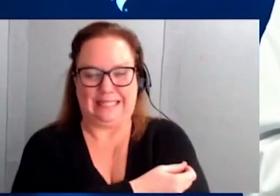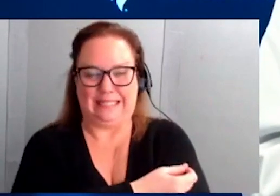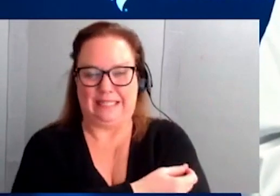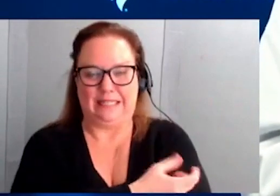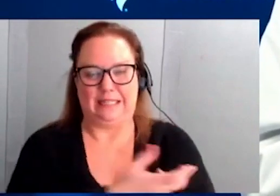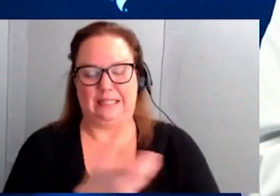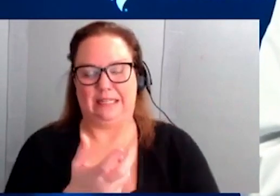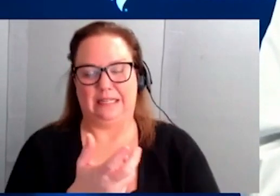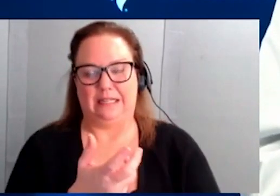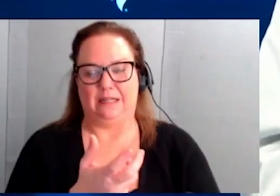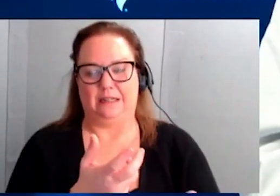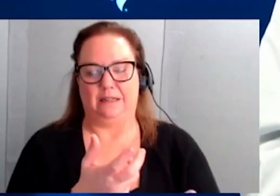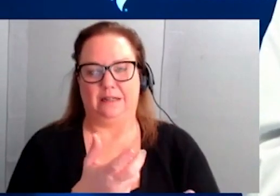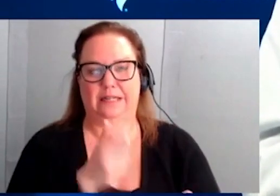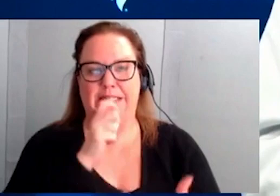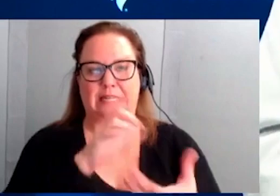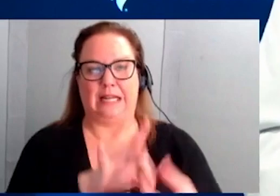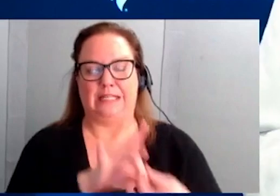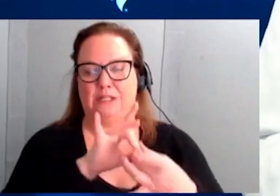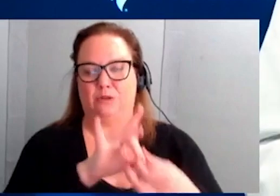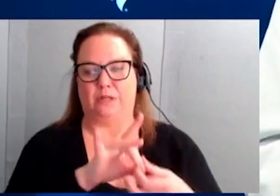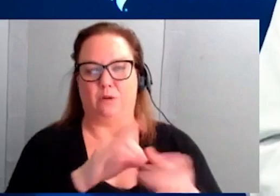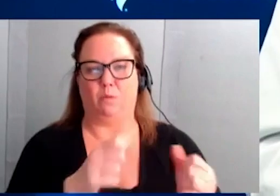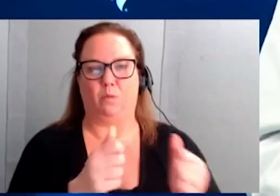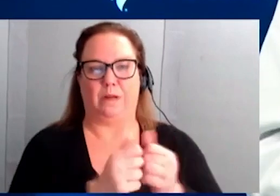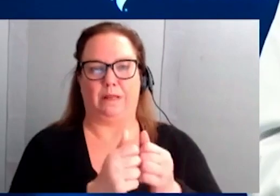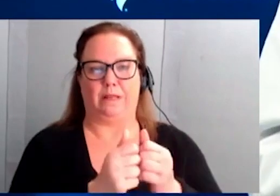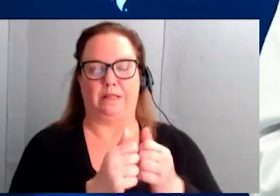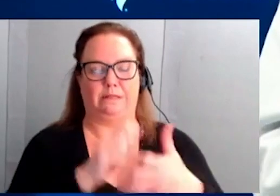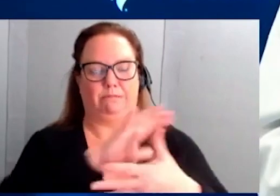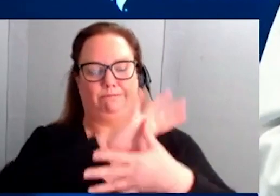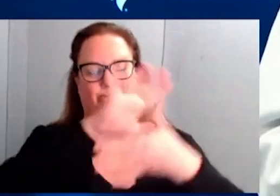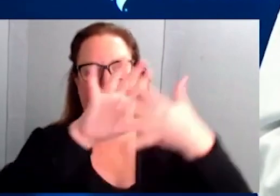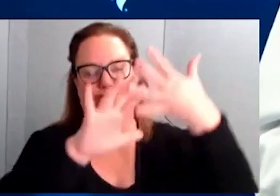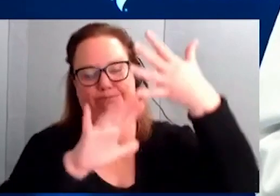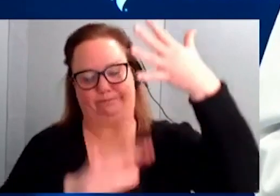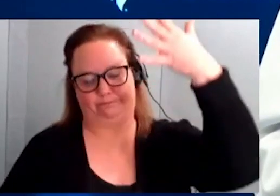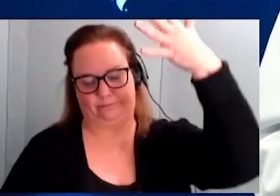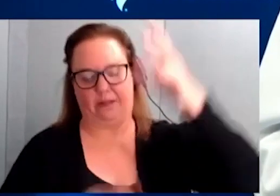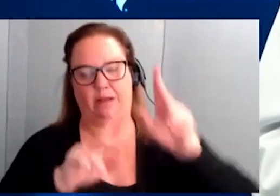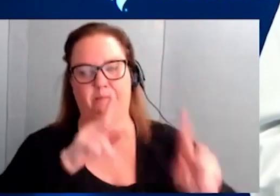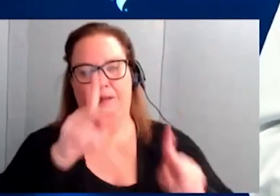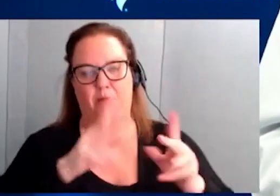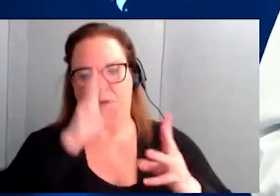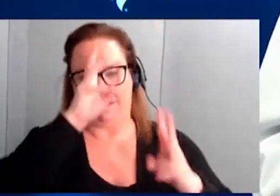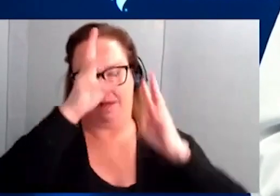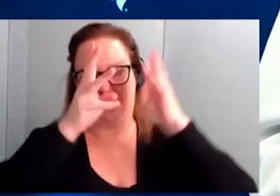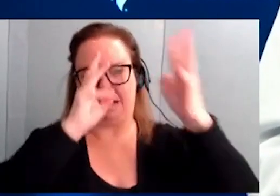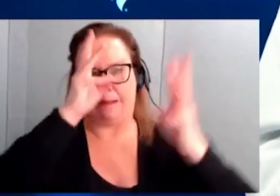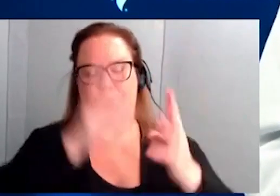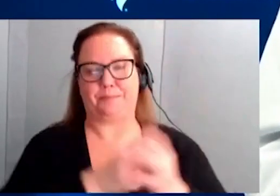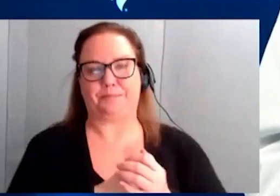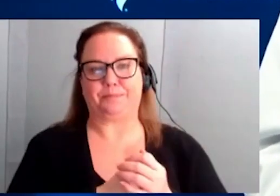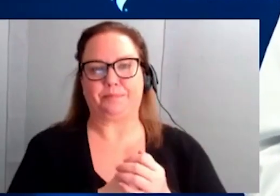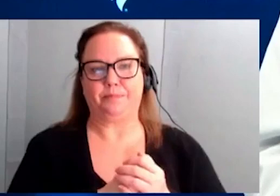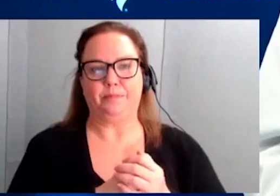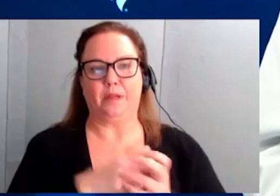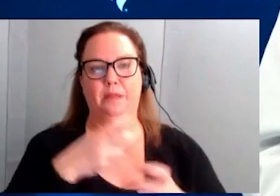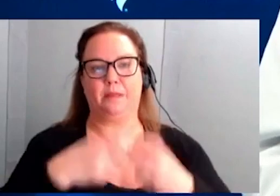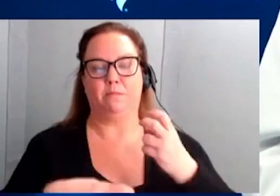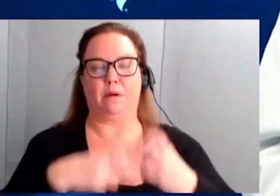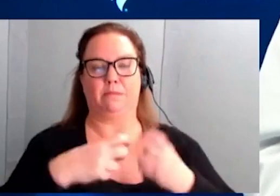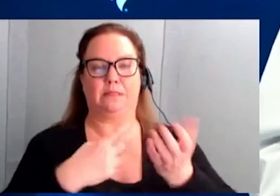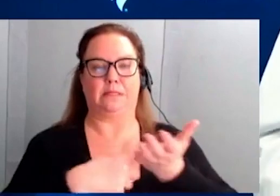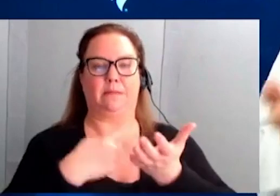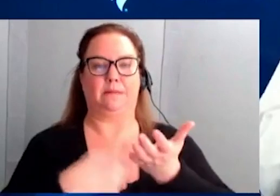just not associated with this litany of effects that people want to make up about it. And the problem is that sometimes they'll even